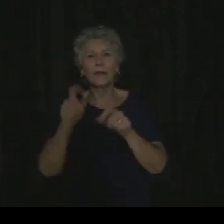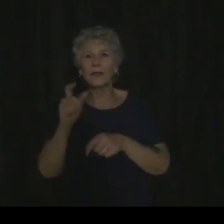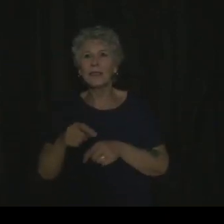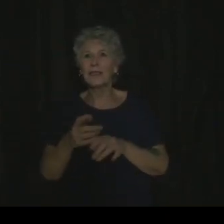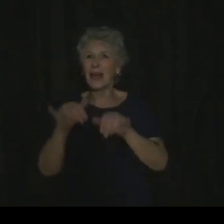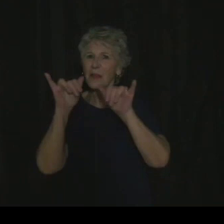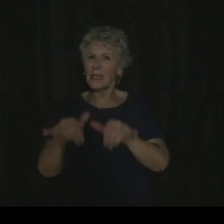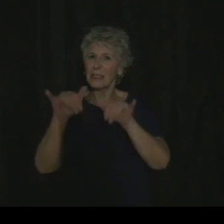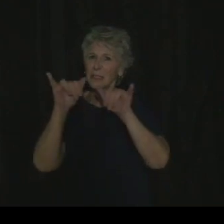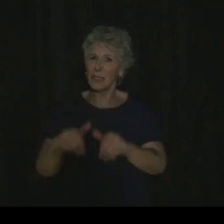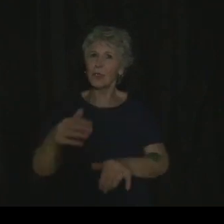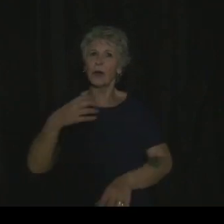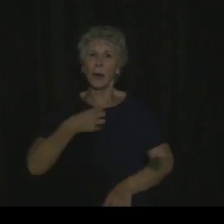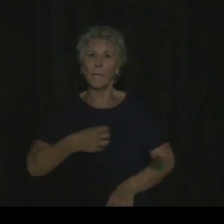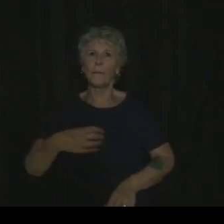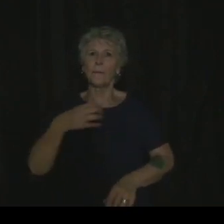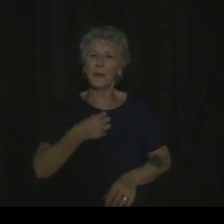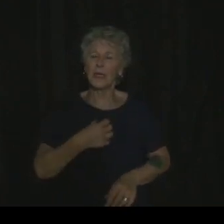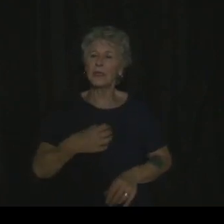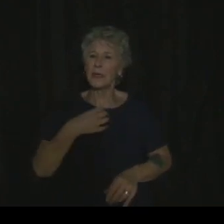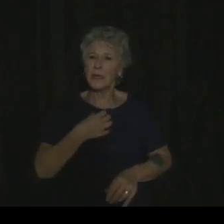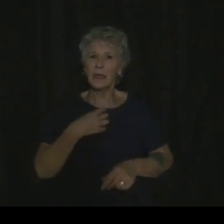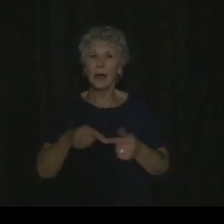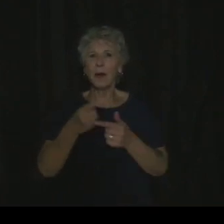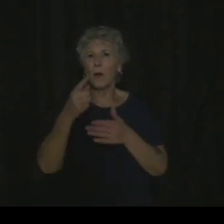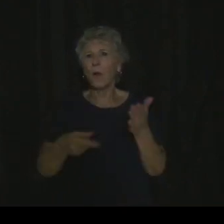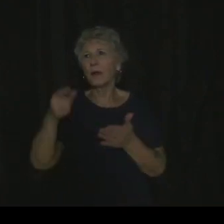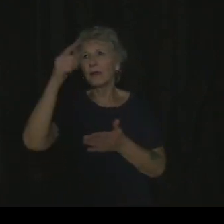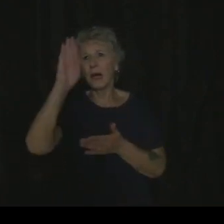still had the nerve to complain about what God does.